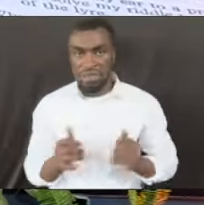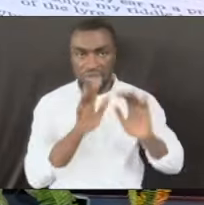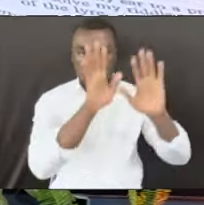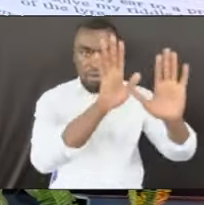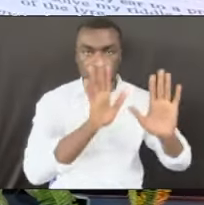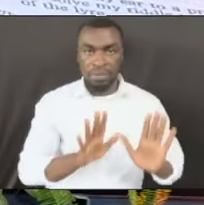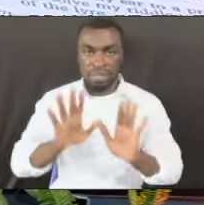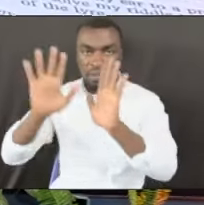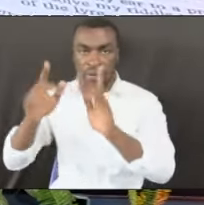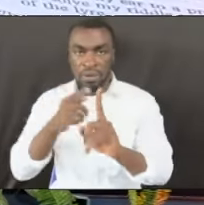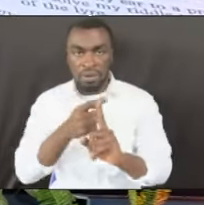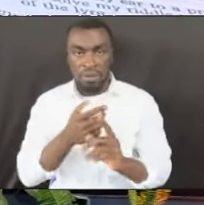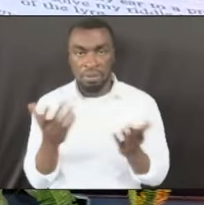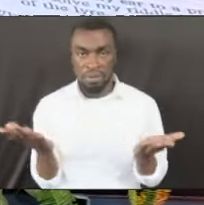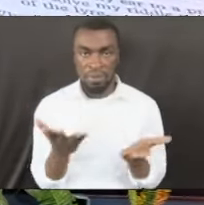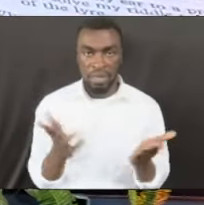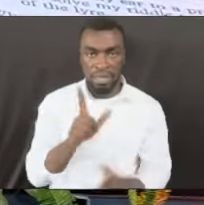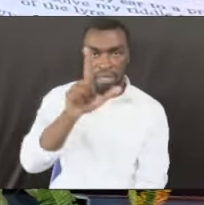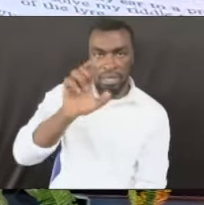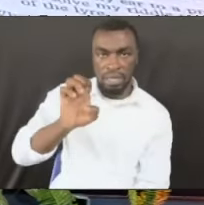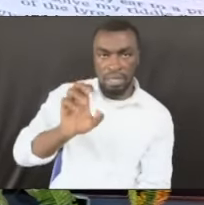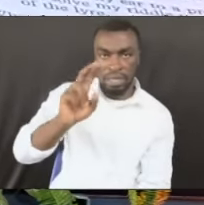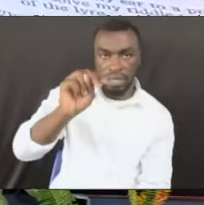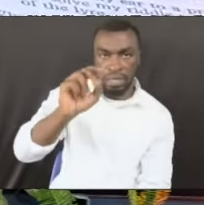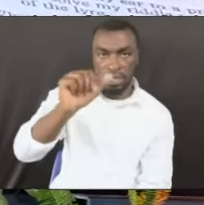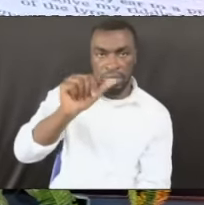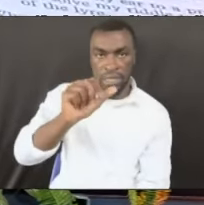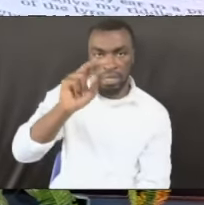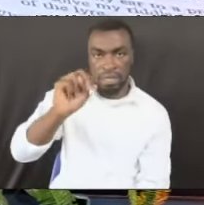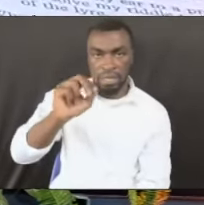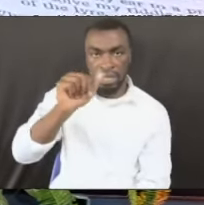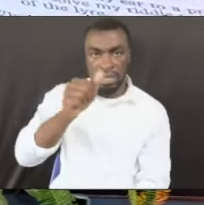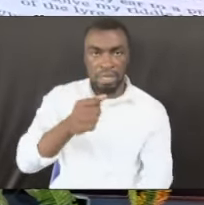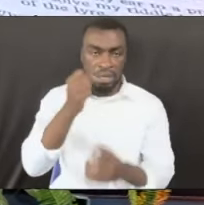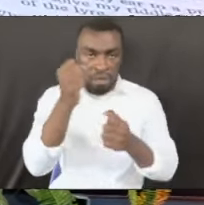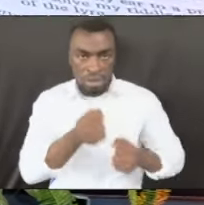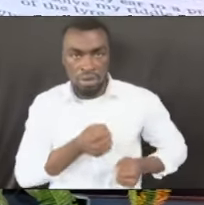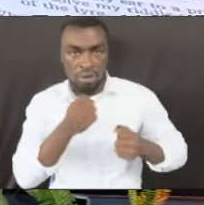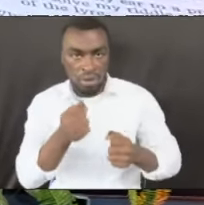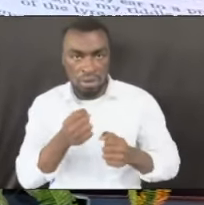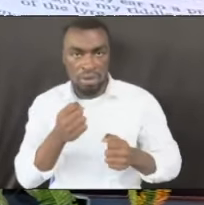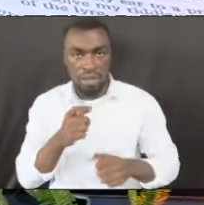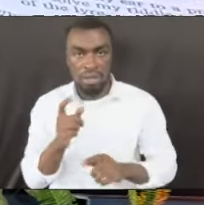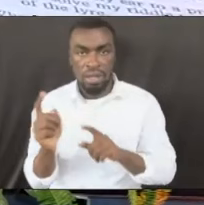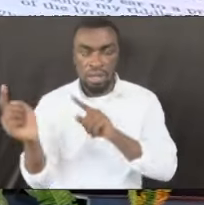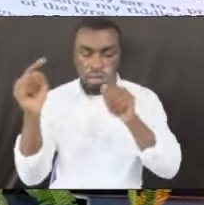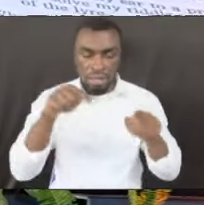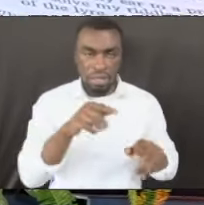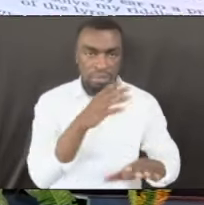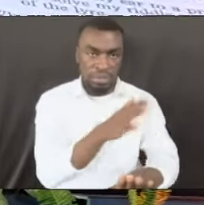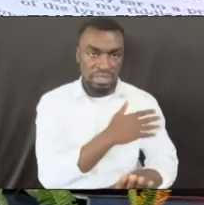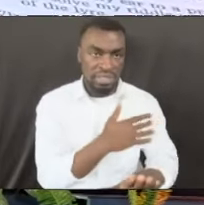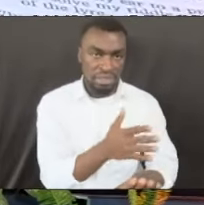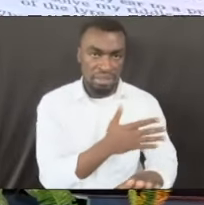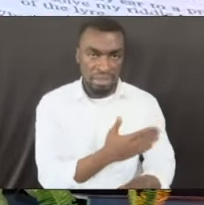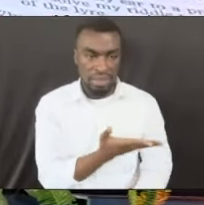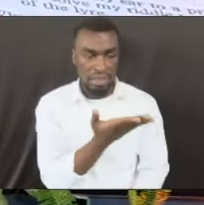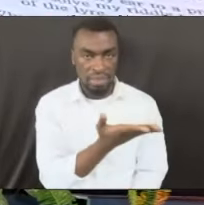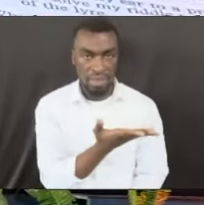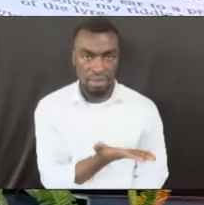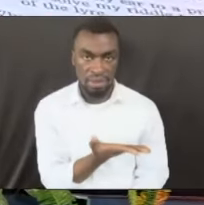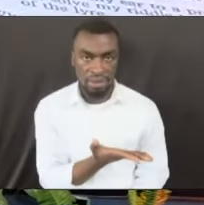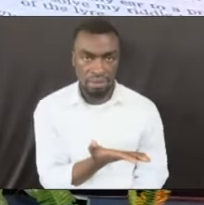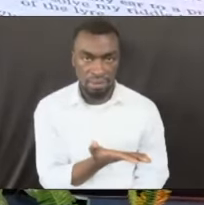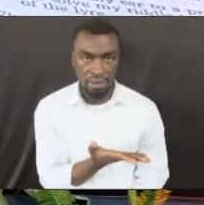Lenana Motego campaign towards Ngong. Make a point of coming and singing there. Make a point of coming